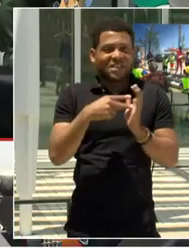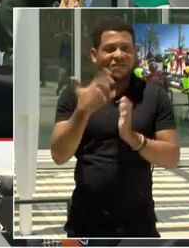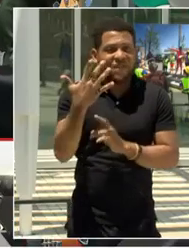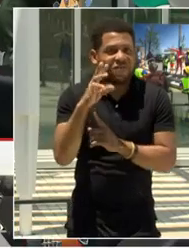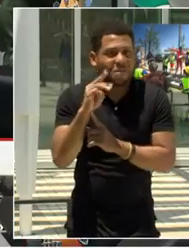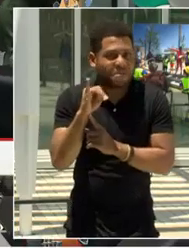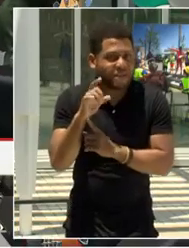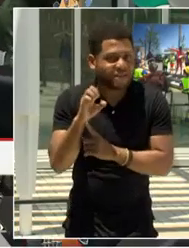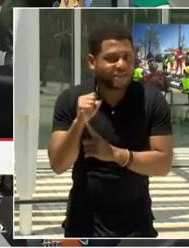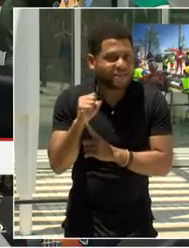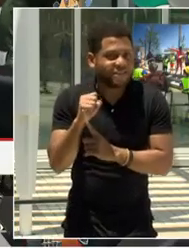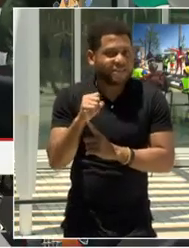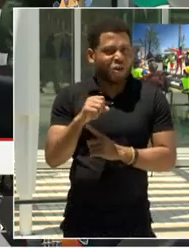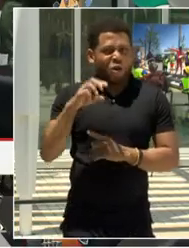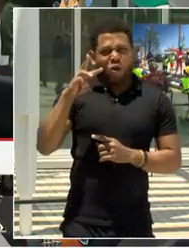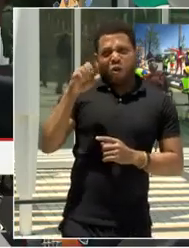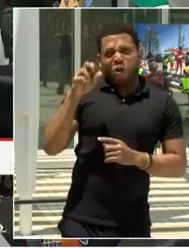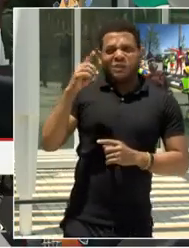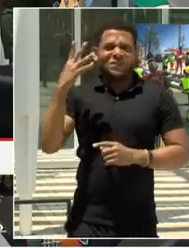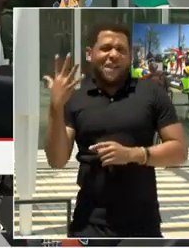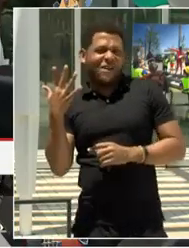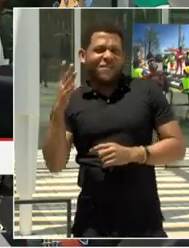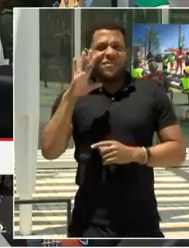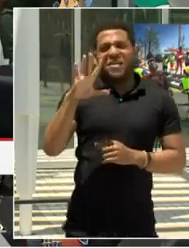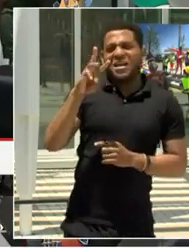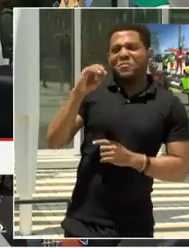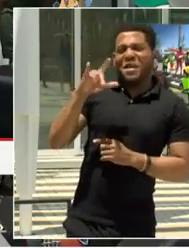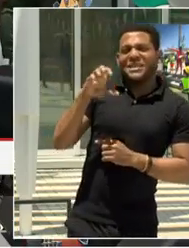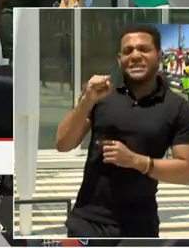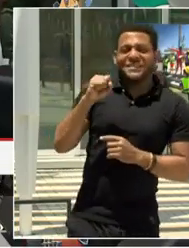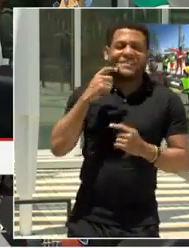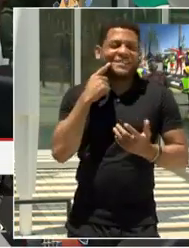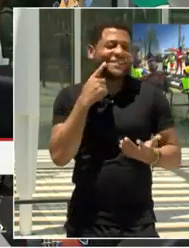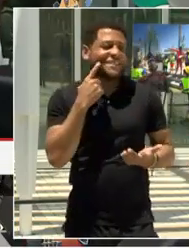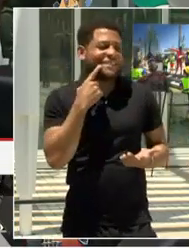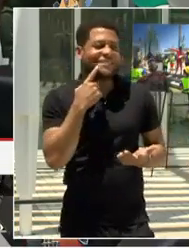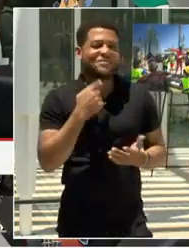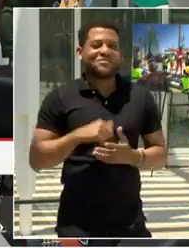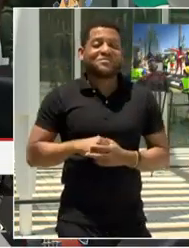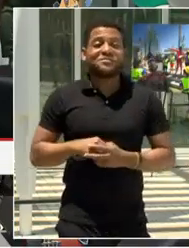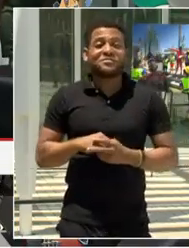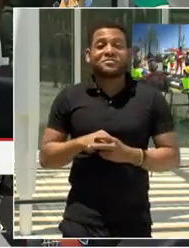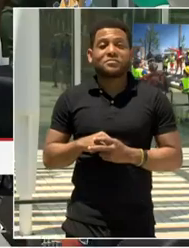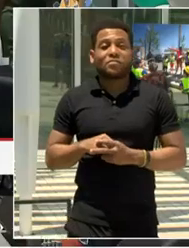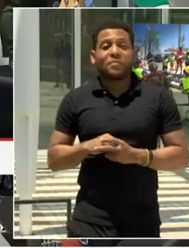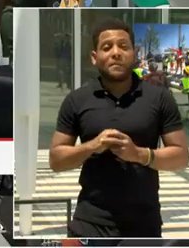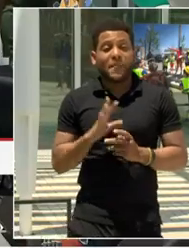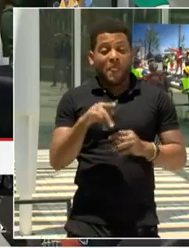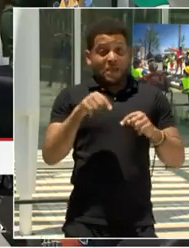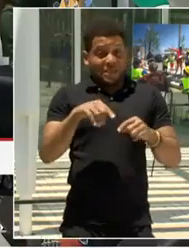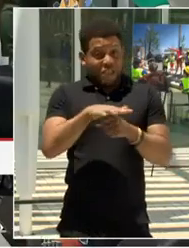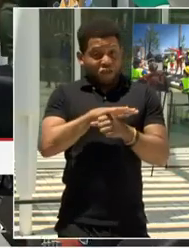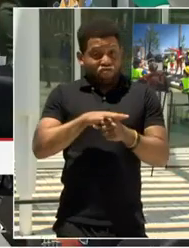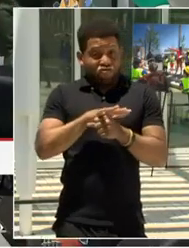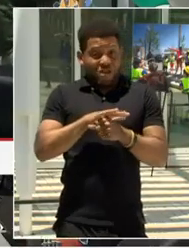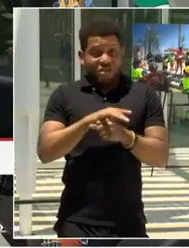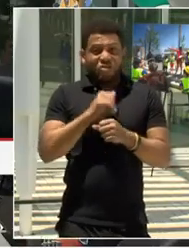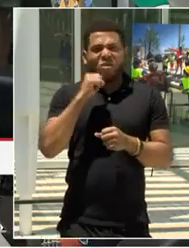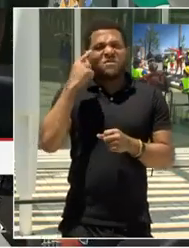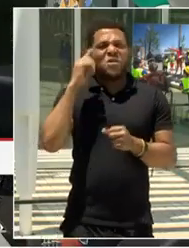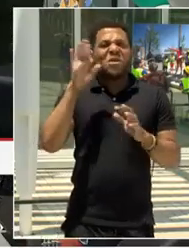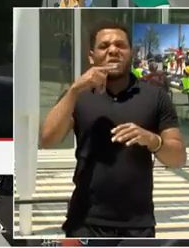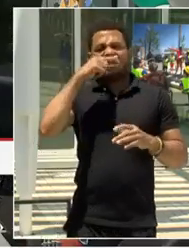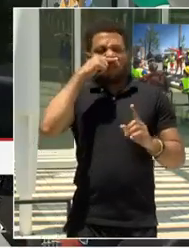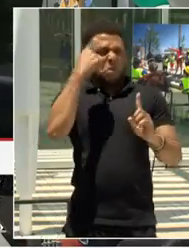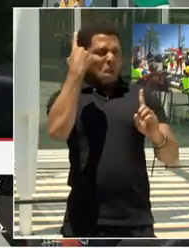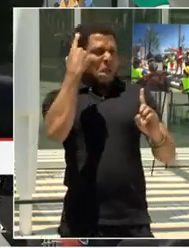talked about the museum that will be here. This site is not just for children, it's for everyone. It's a destination site.